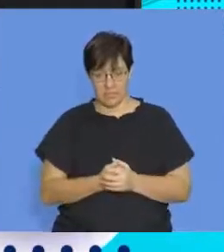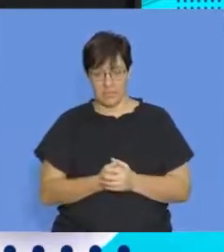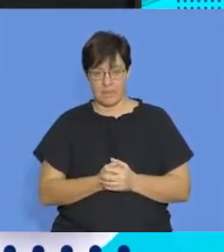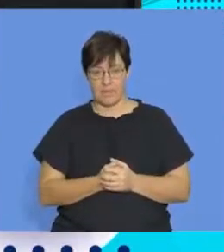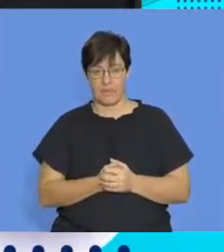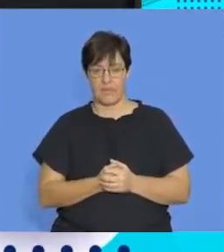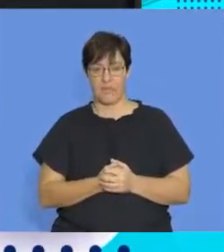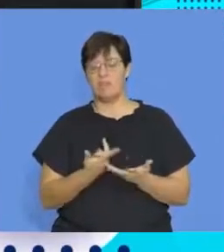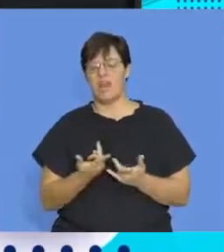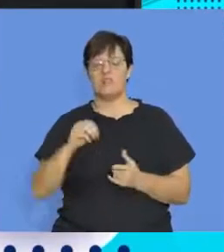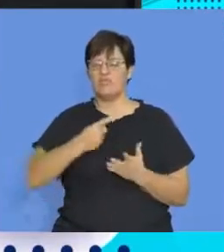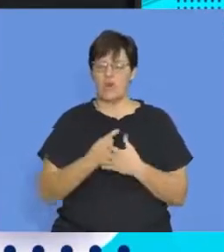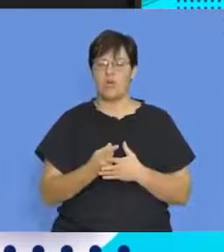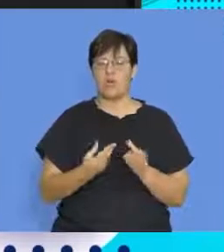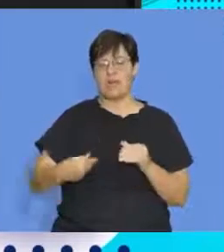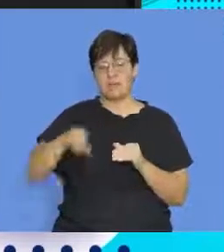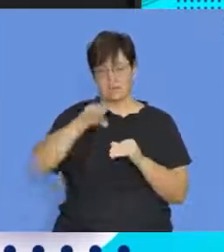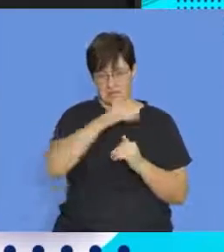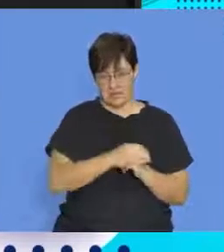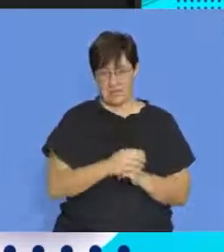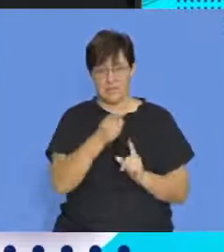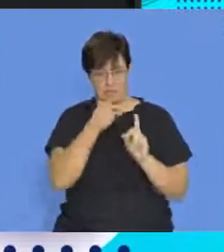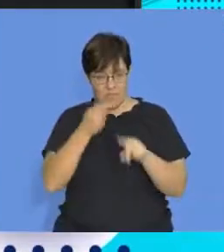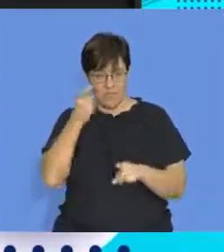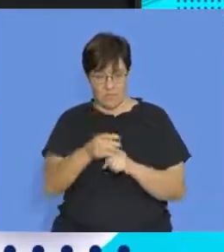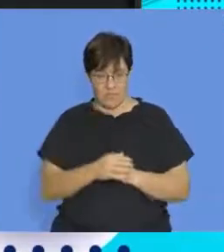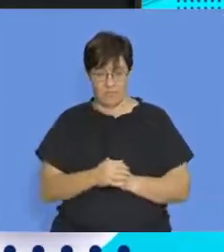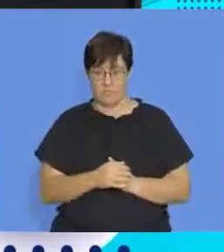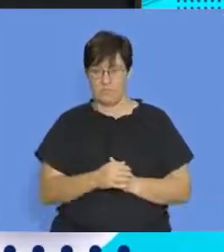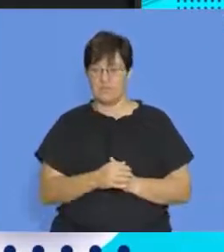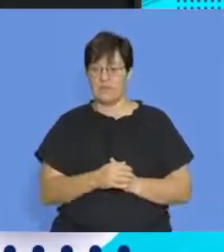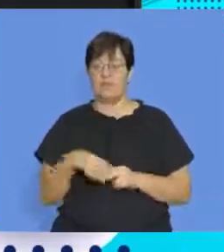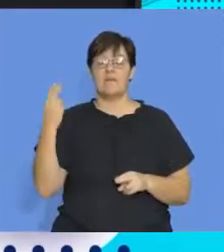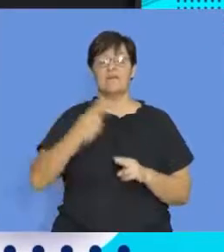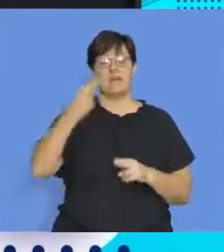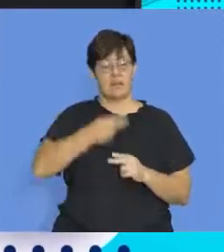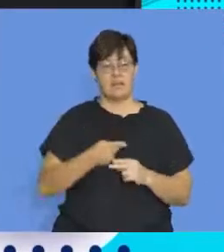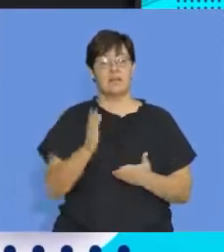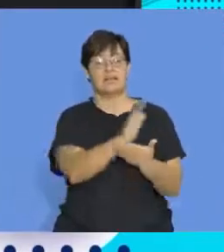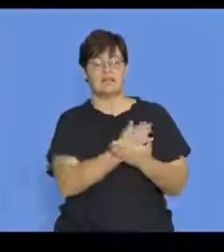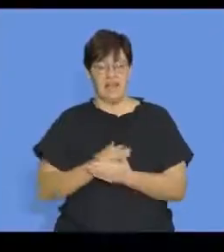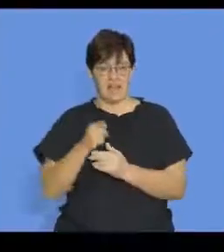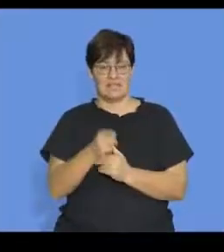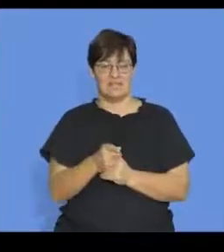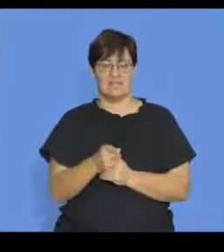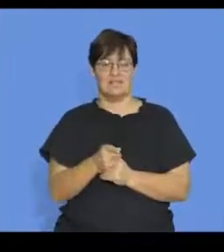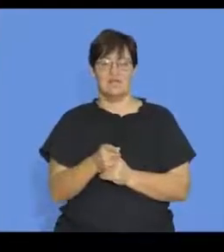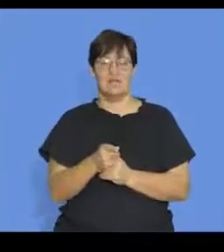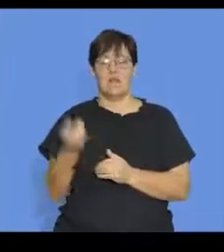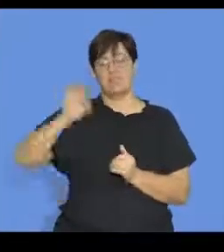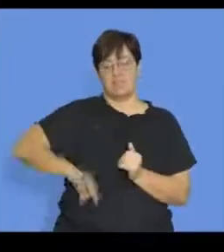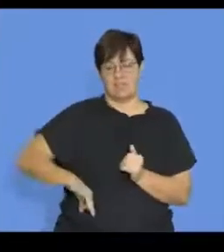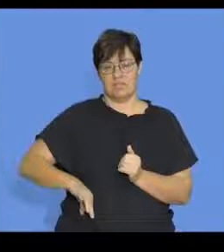interest. Okay, so interest on capital, that's where it comes from. And then finally, dividing